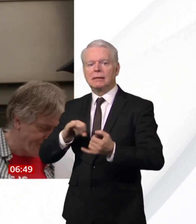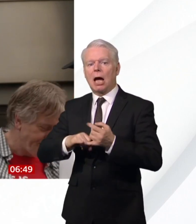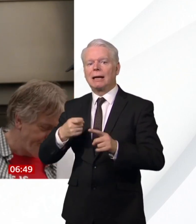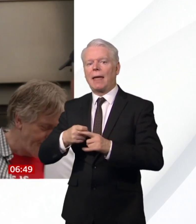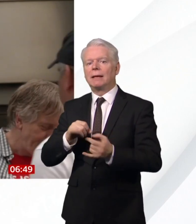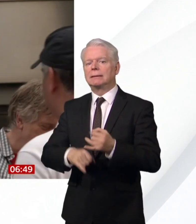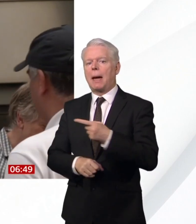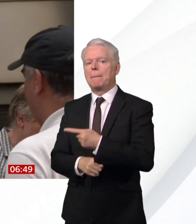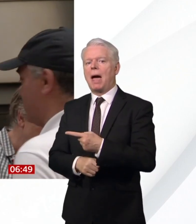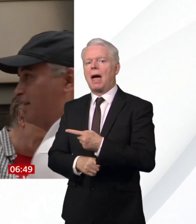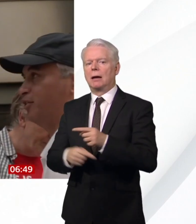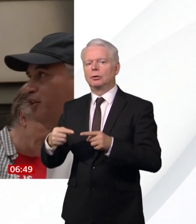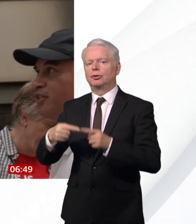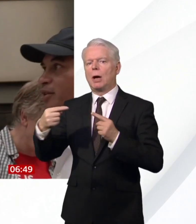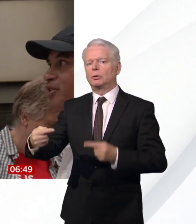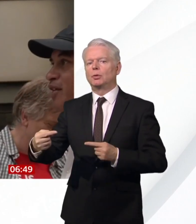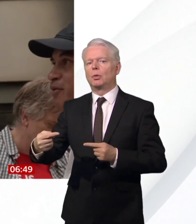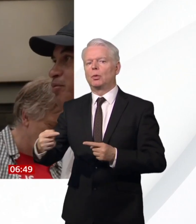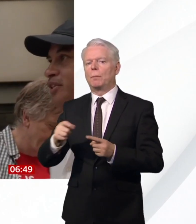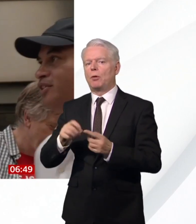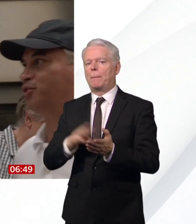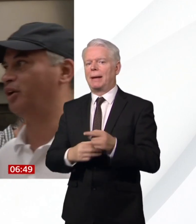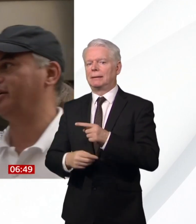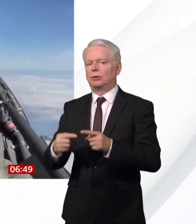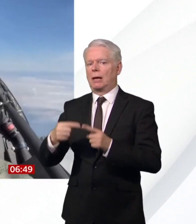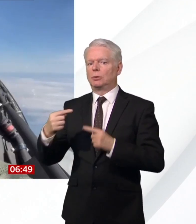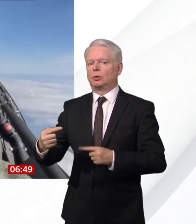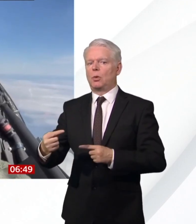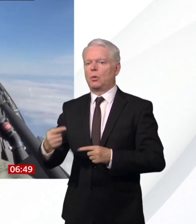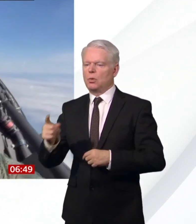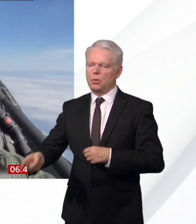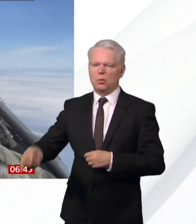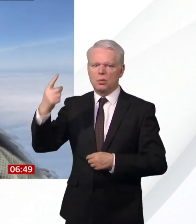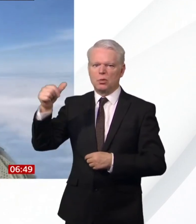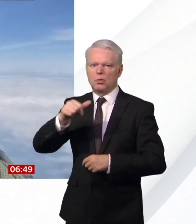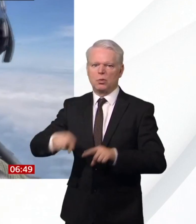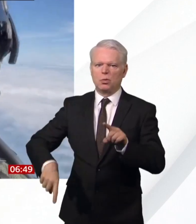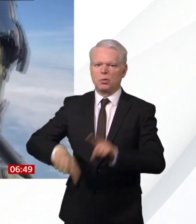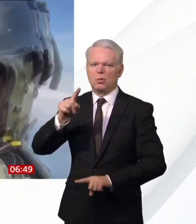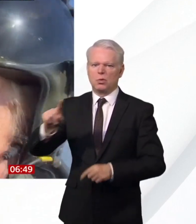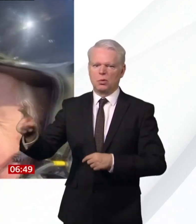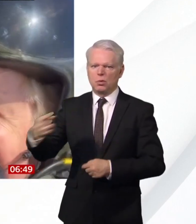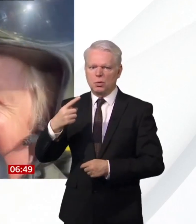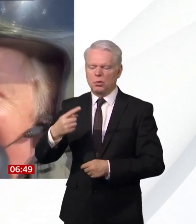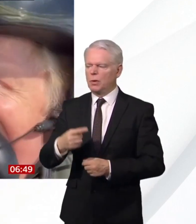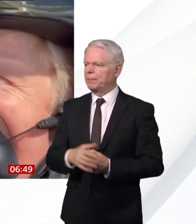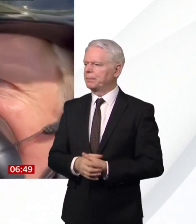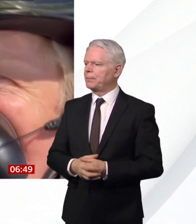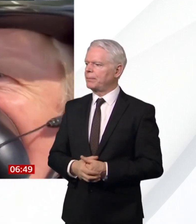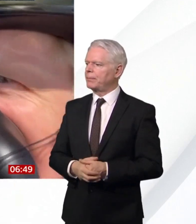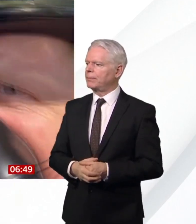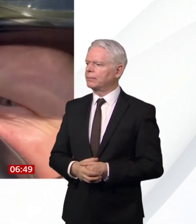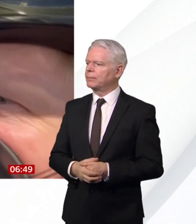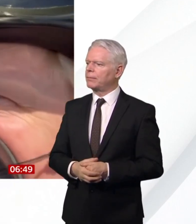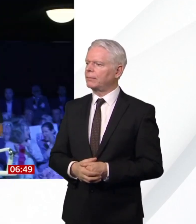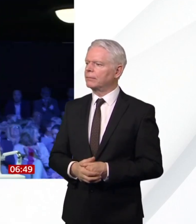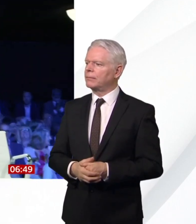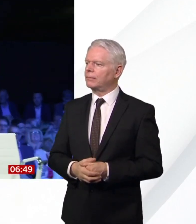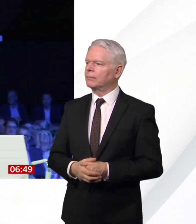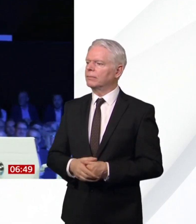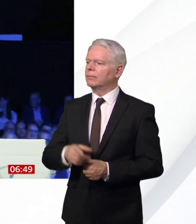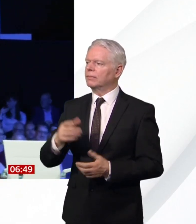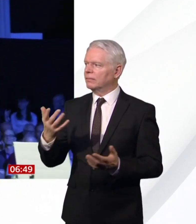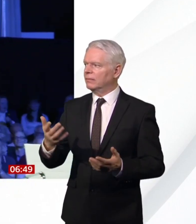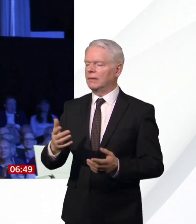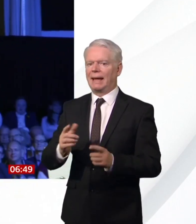sacked one, Sam Tarry, for giving unauthorised interviews. And while Boris Johnson seemed to be enjoying his last few weeks in office, Liz